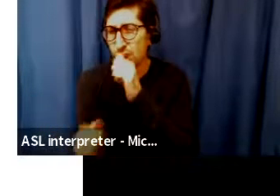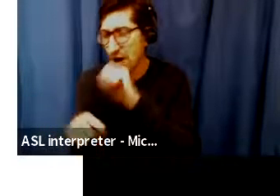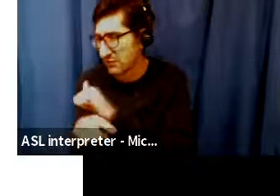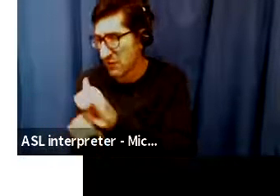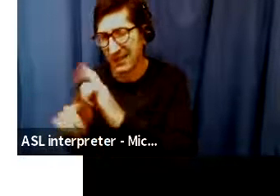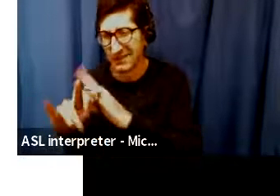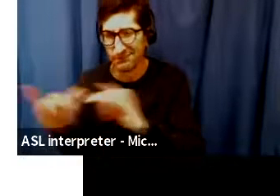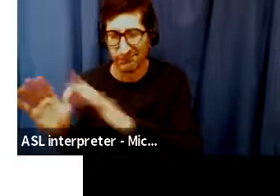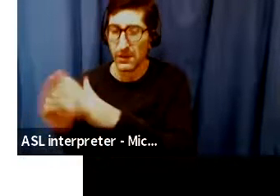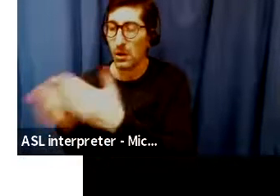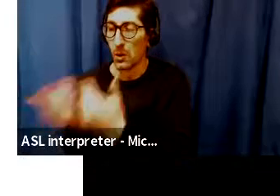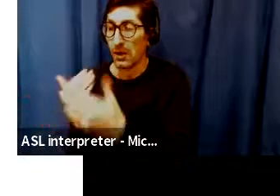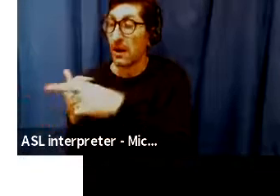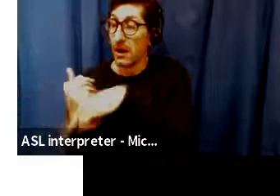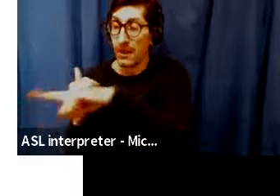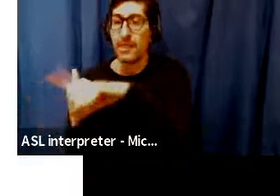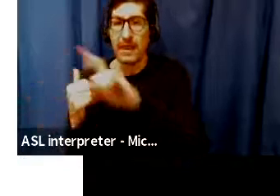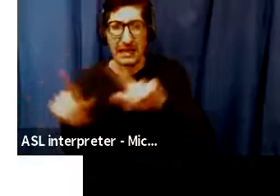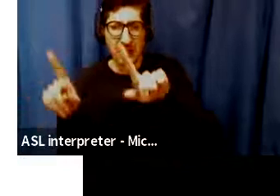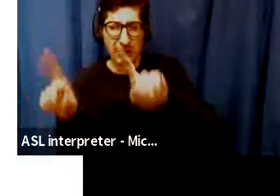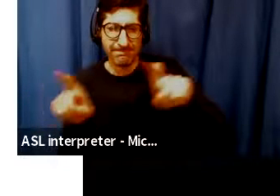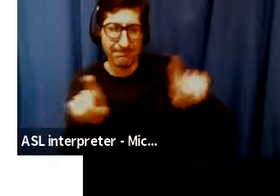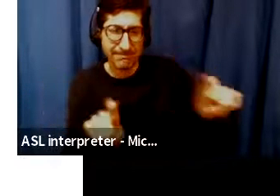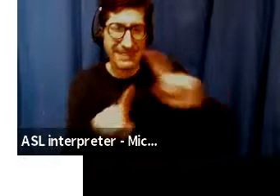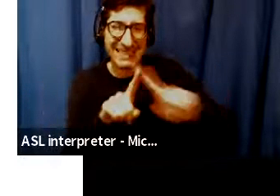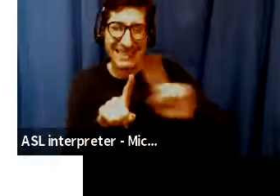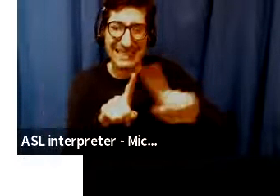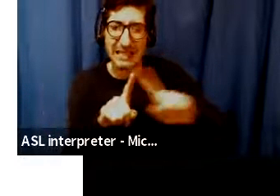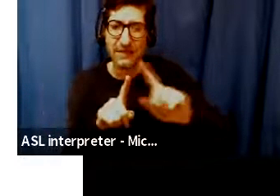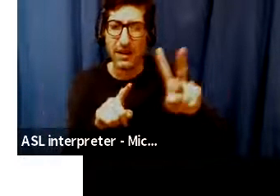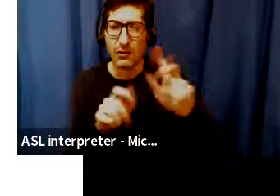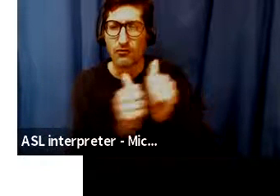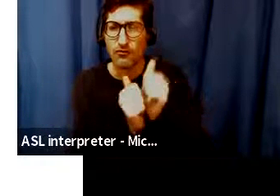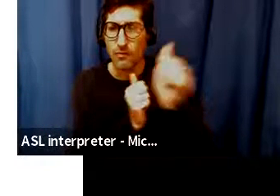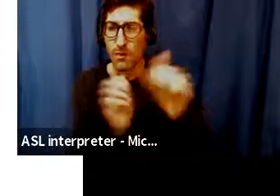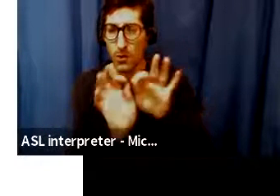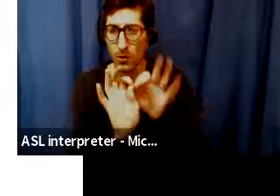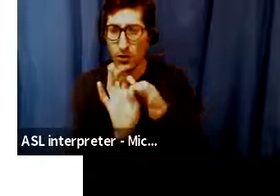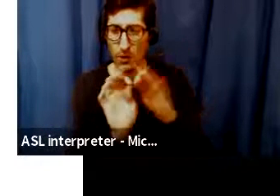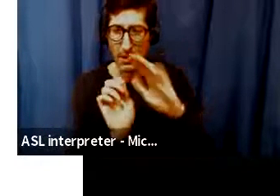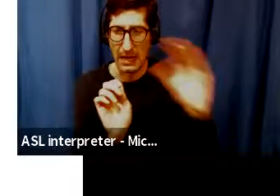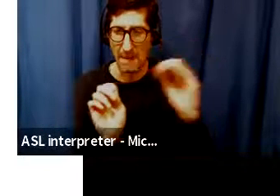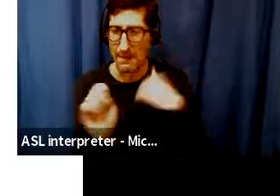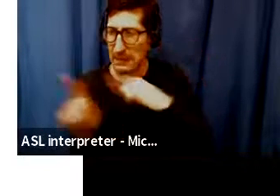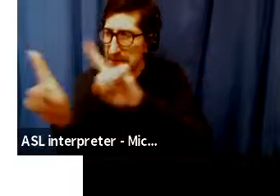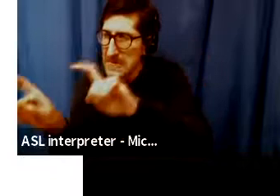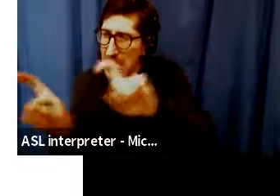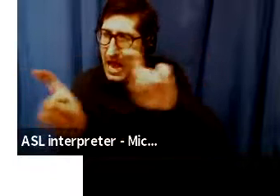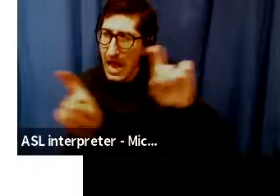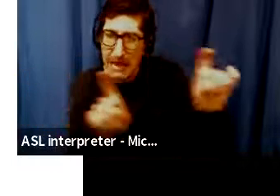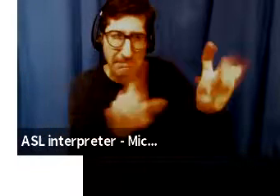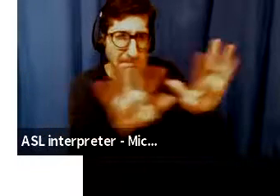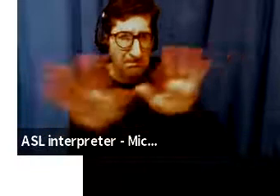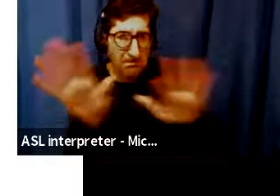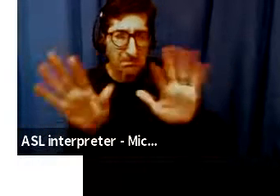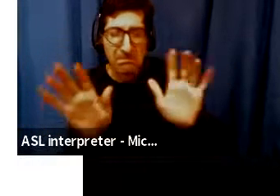several different interpreting, remote interpreting companies to make sure that